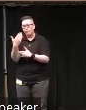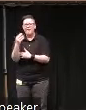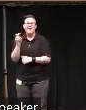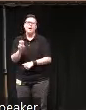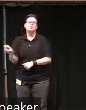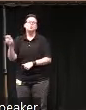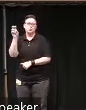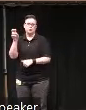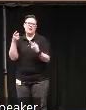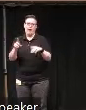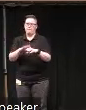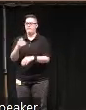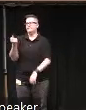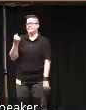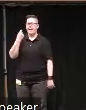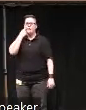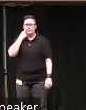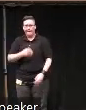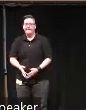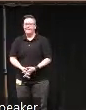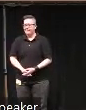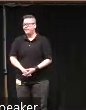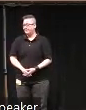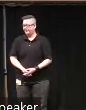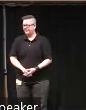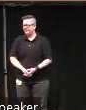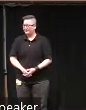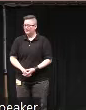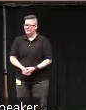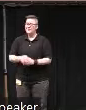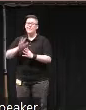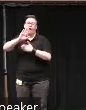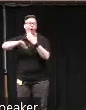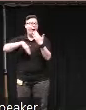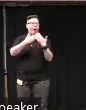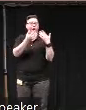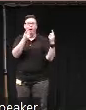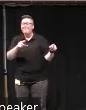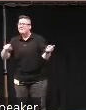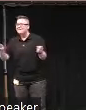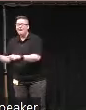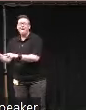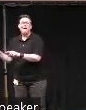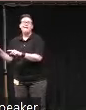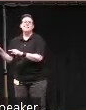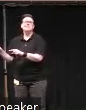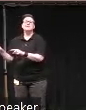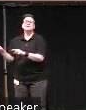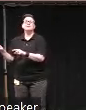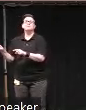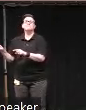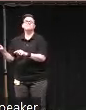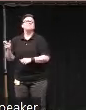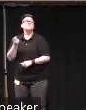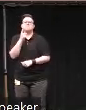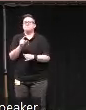that happened on the Saturday. All of these events were